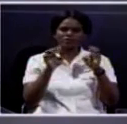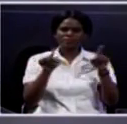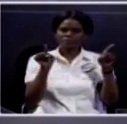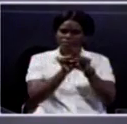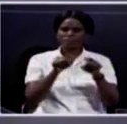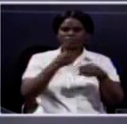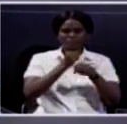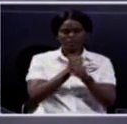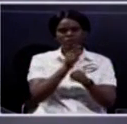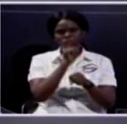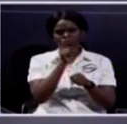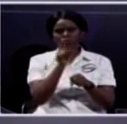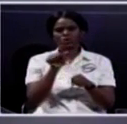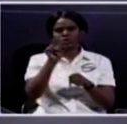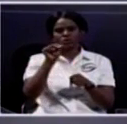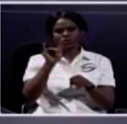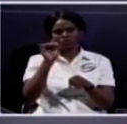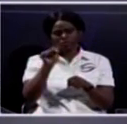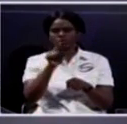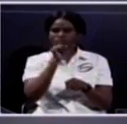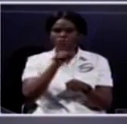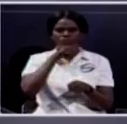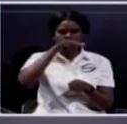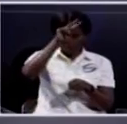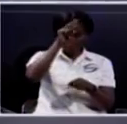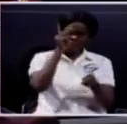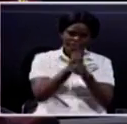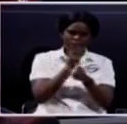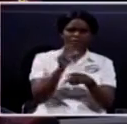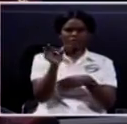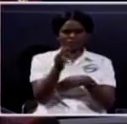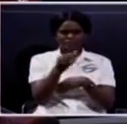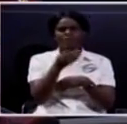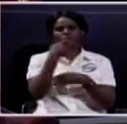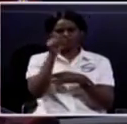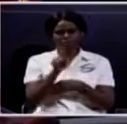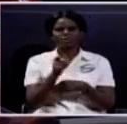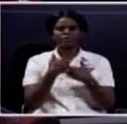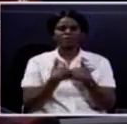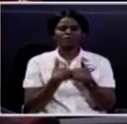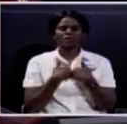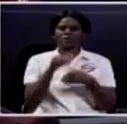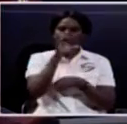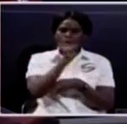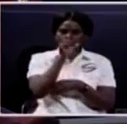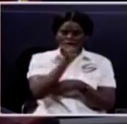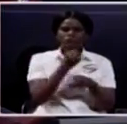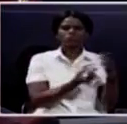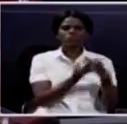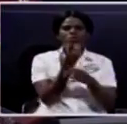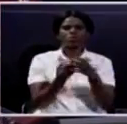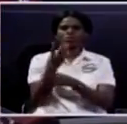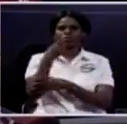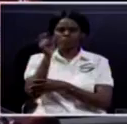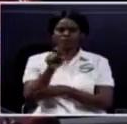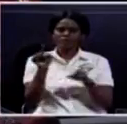Production unity must be real. Goats must be kept, fish ponds must be dug, oranges must be planted. And